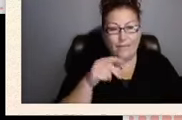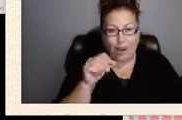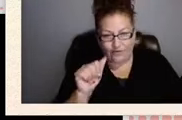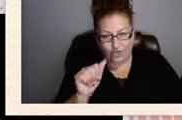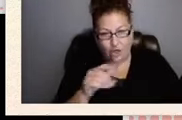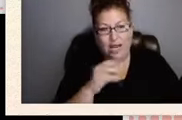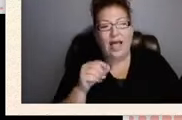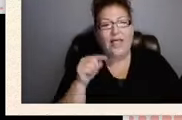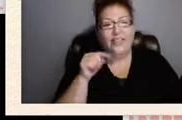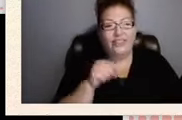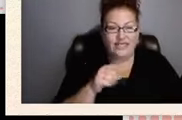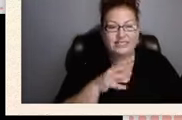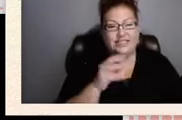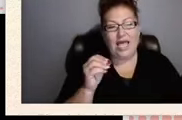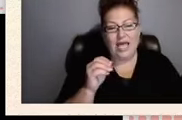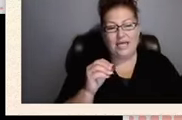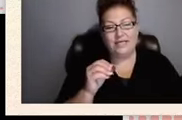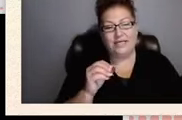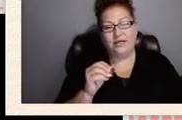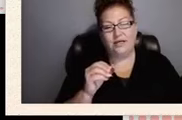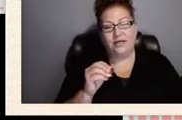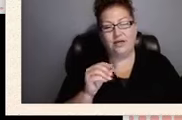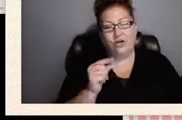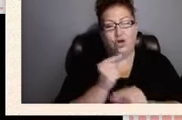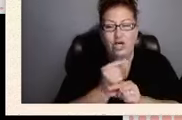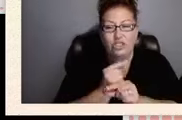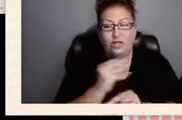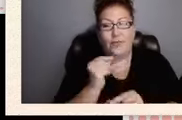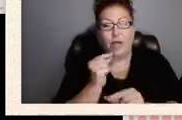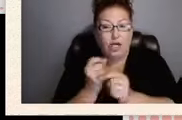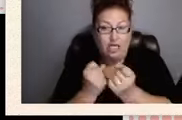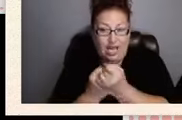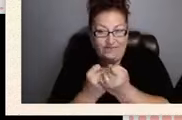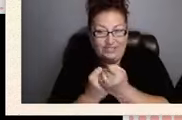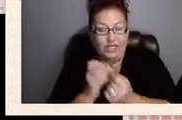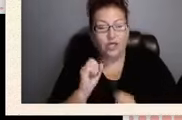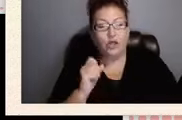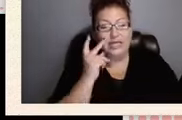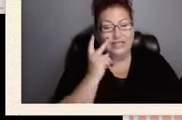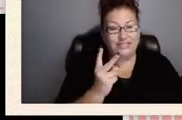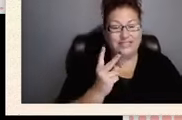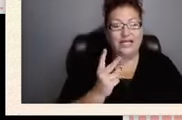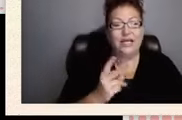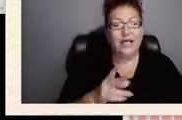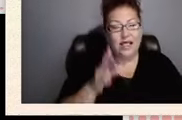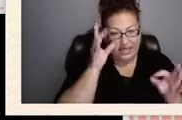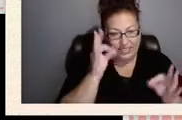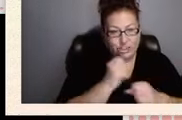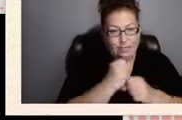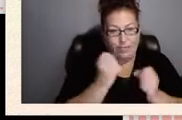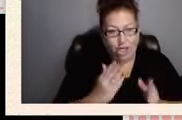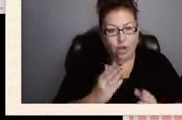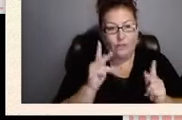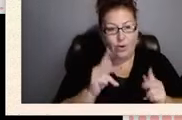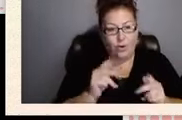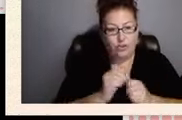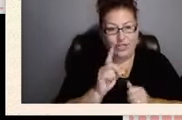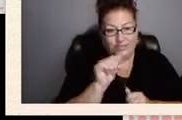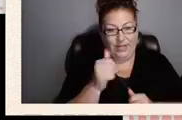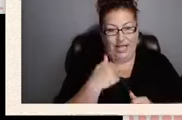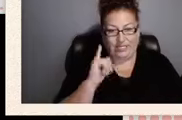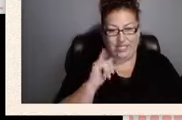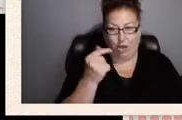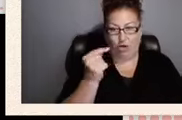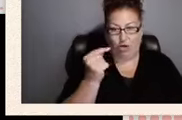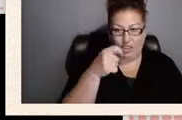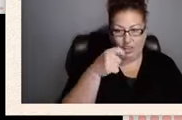and guardianship and guardian advocacy. As you can see, the decision maker, the person with the disability, has that green check mark, means they kept